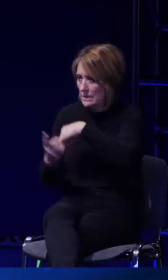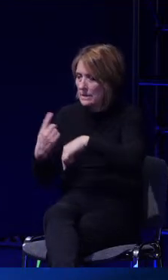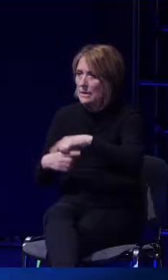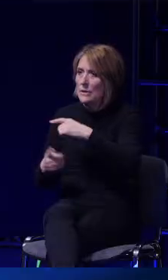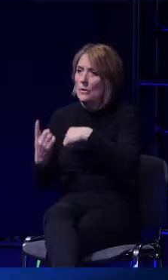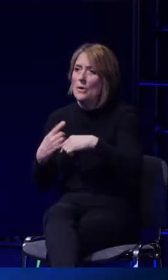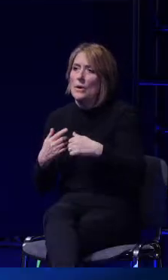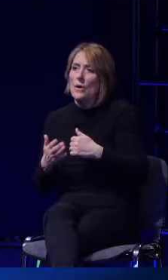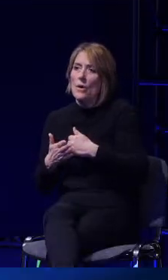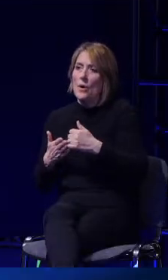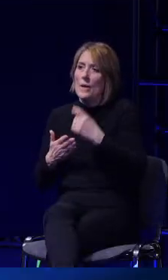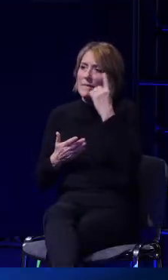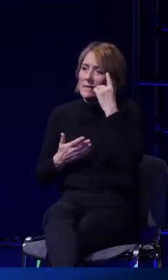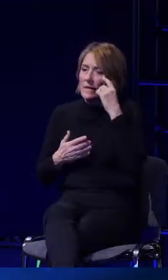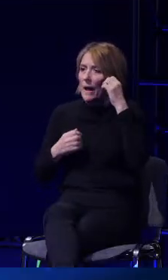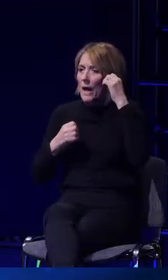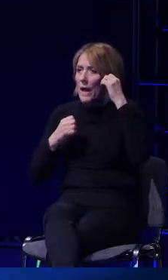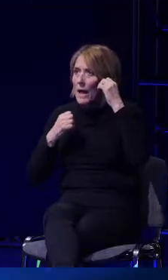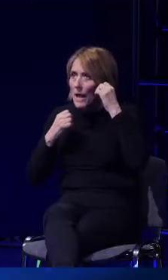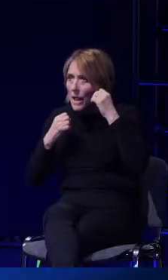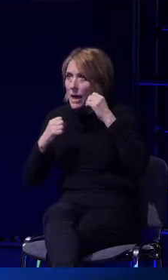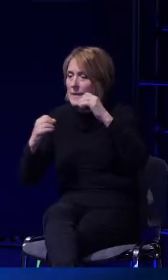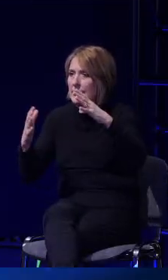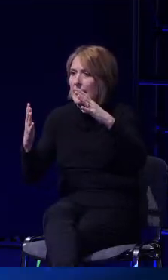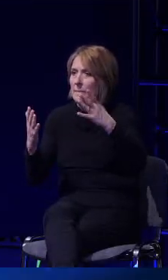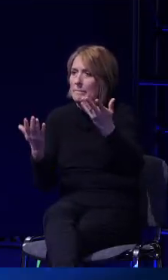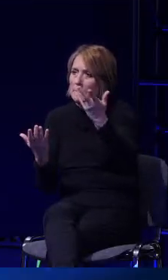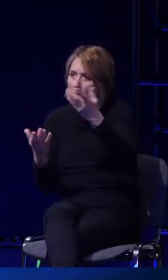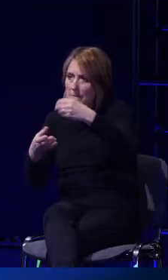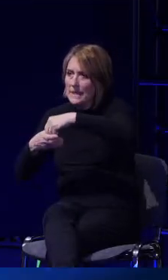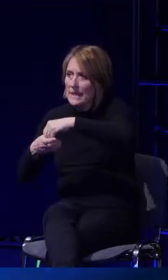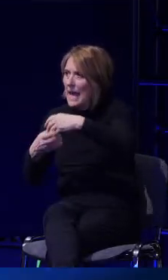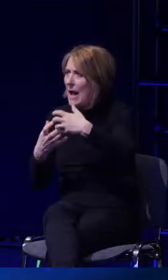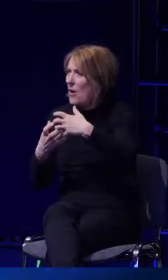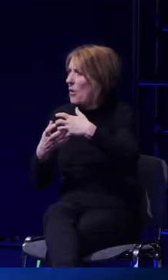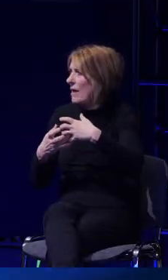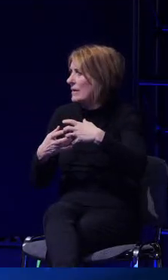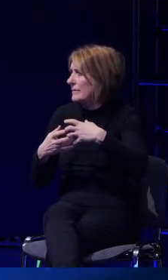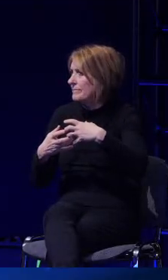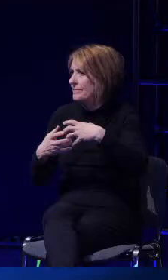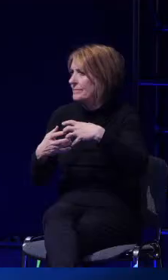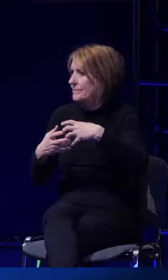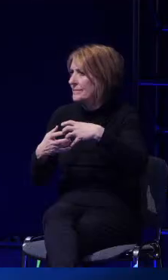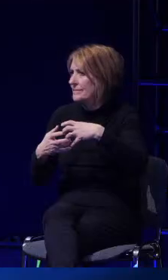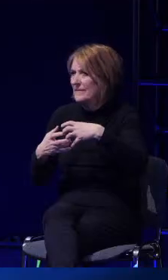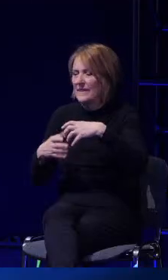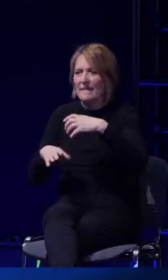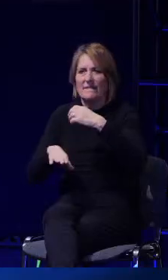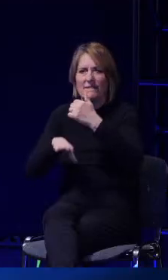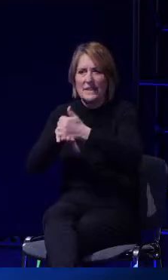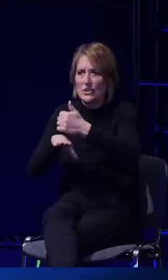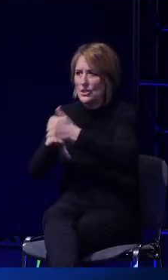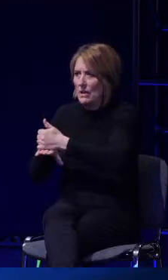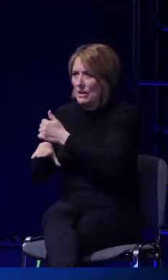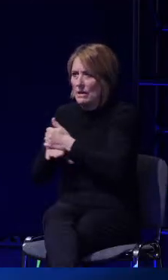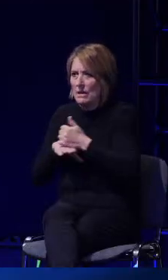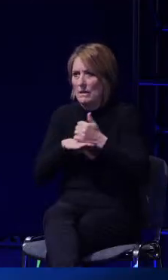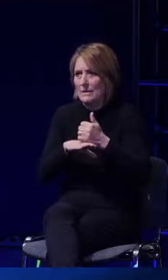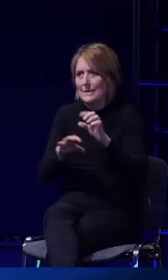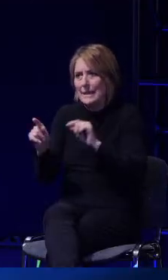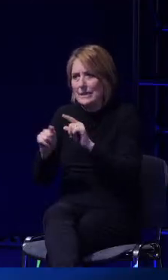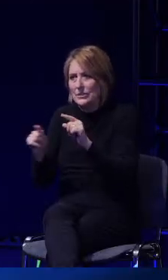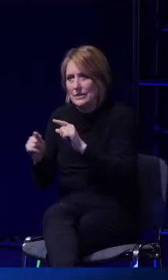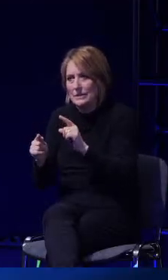instruments end up becoming part of our team. So let's talk about that. How does fixture selection play into either